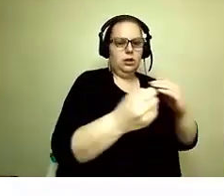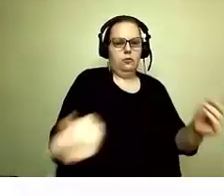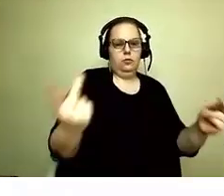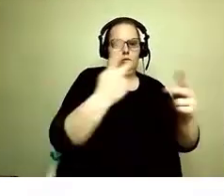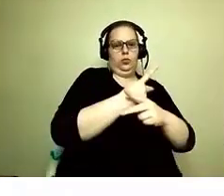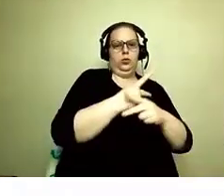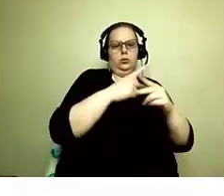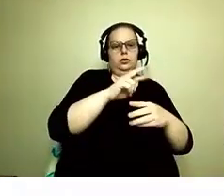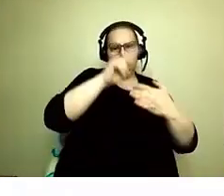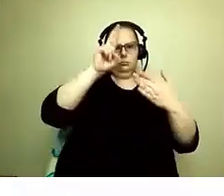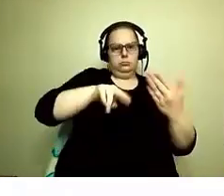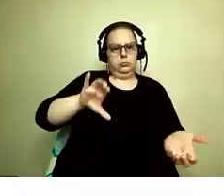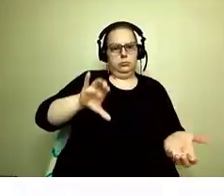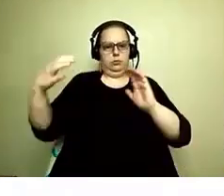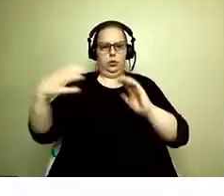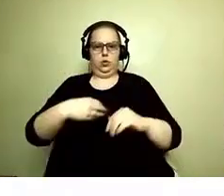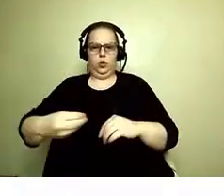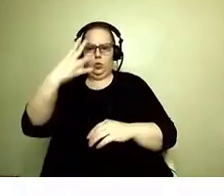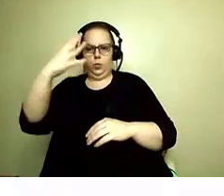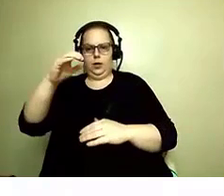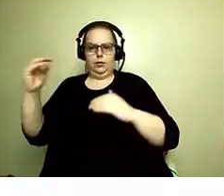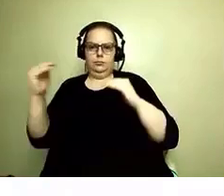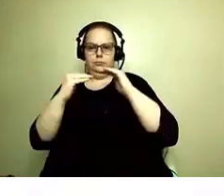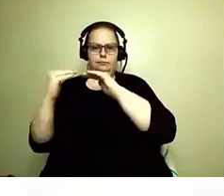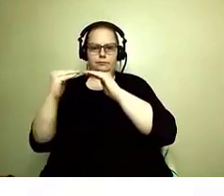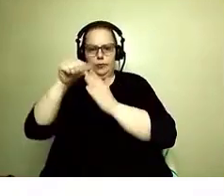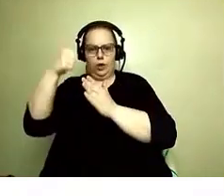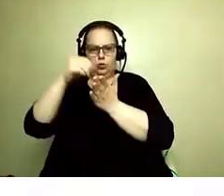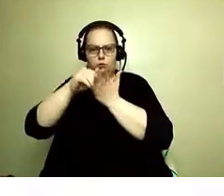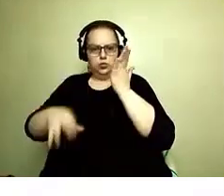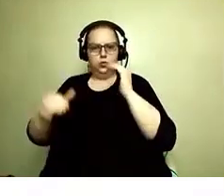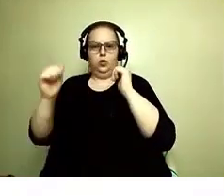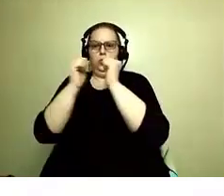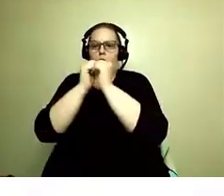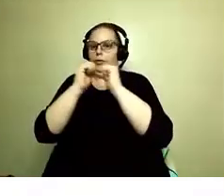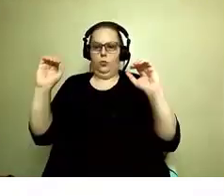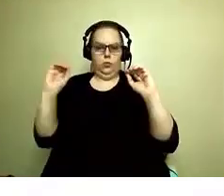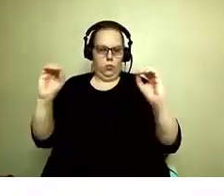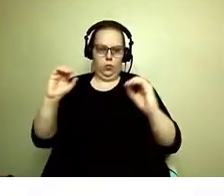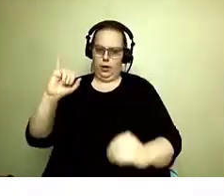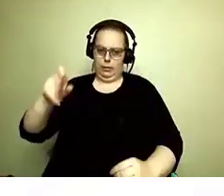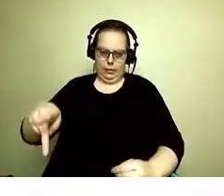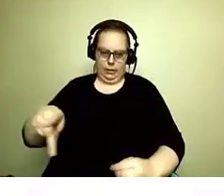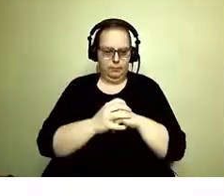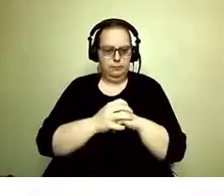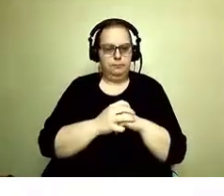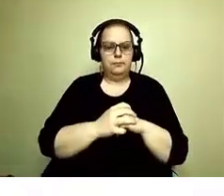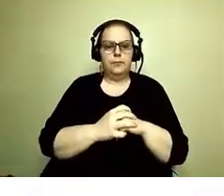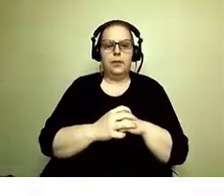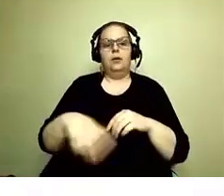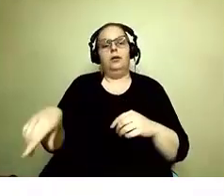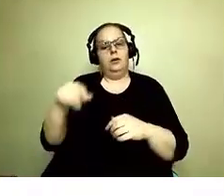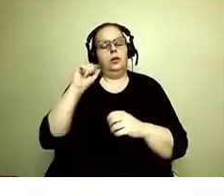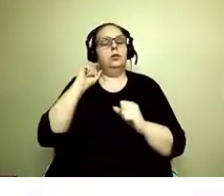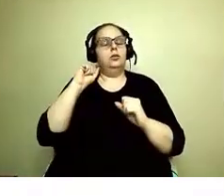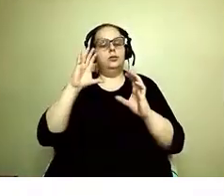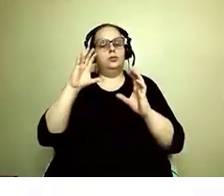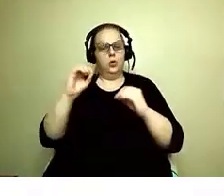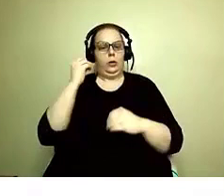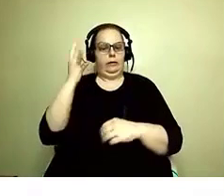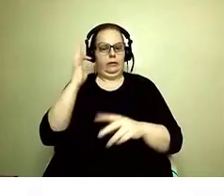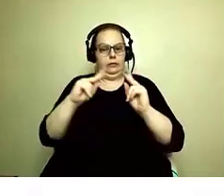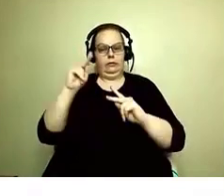white peers without IEPs. So when students receive special education services that they do not need, such as not